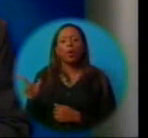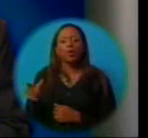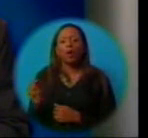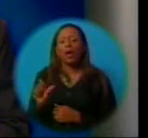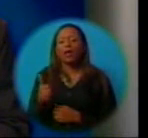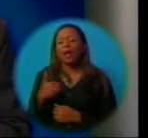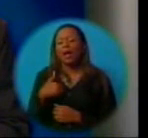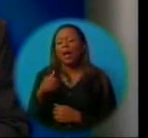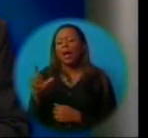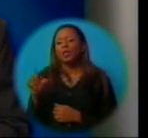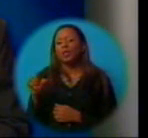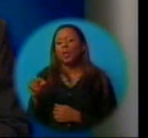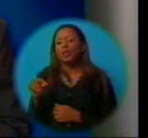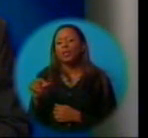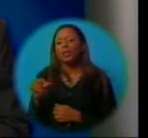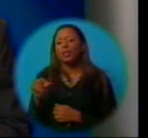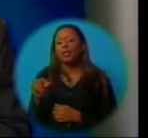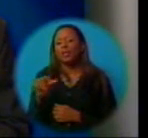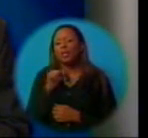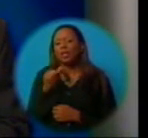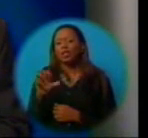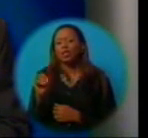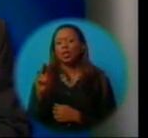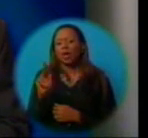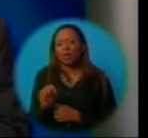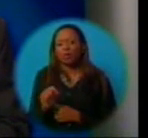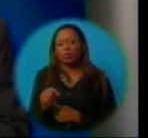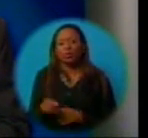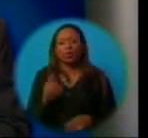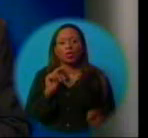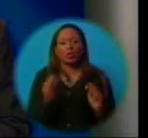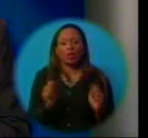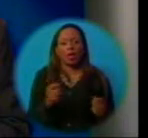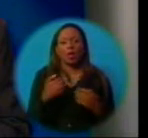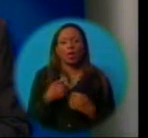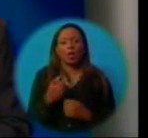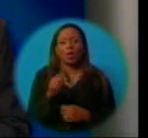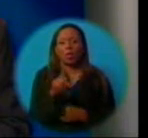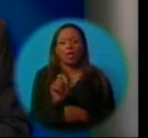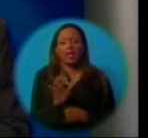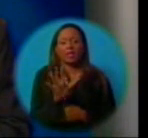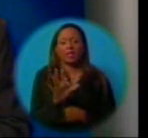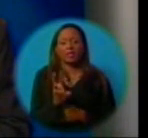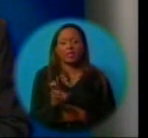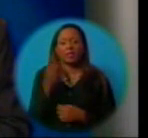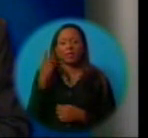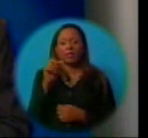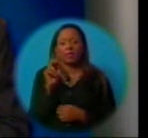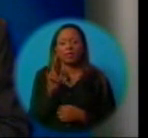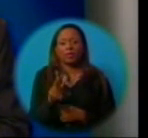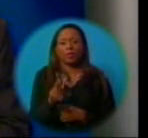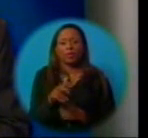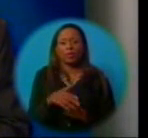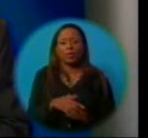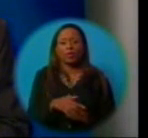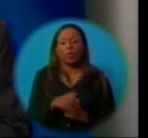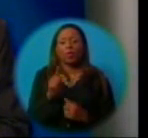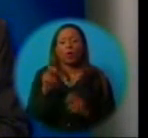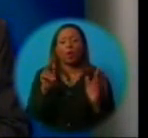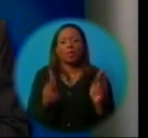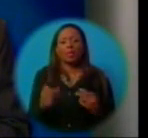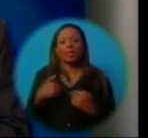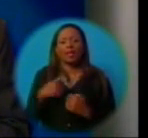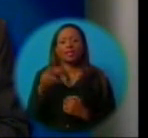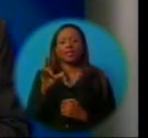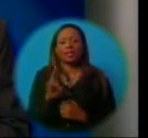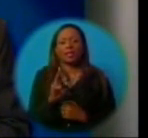top scored with 21, while Granville Carter made 20 not out. Trinidad in reply reached the target, making 156